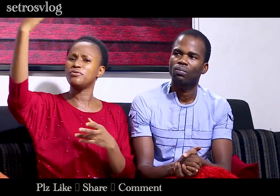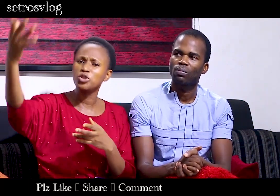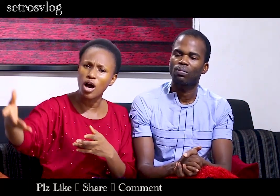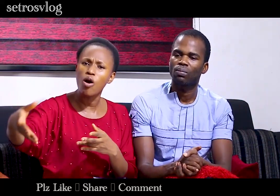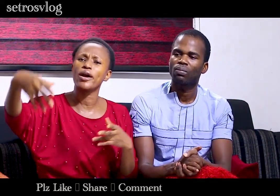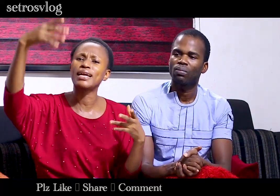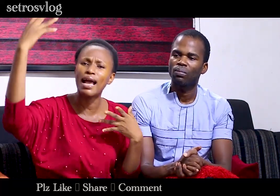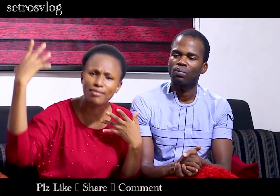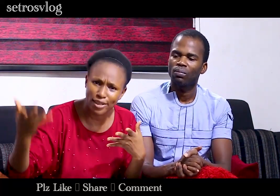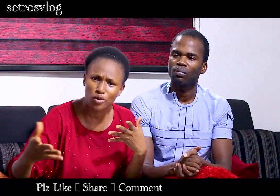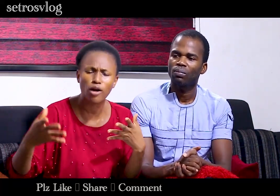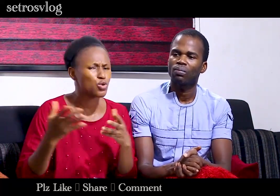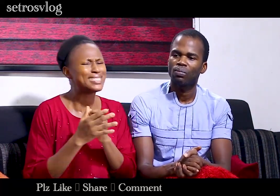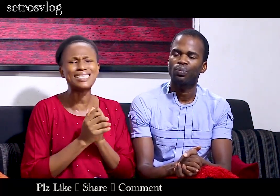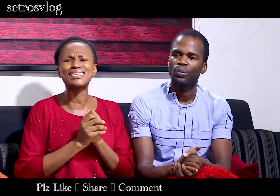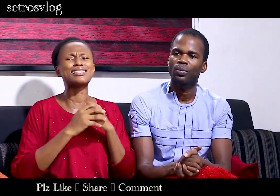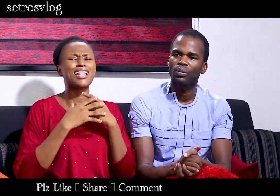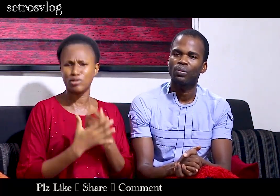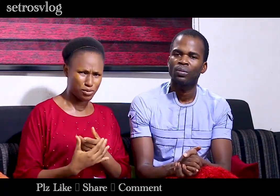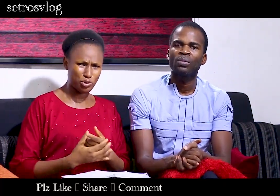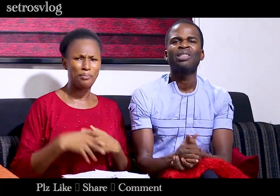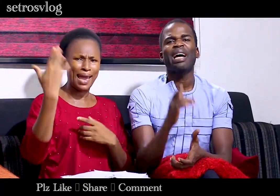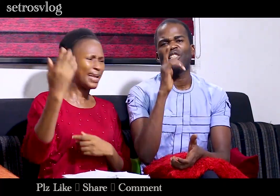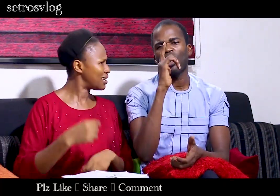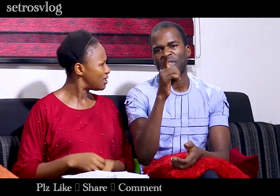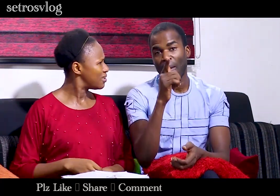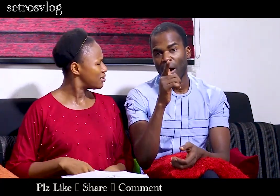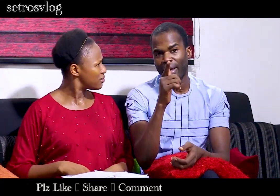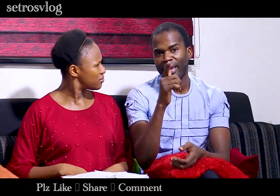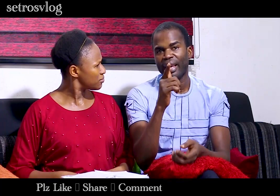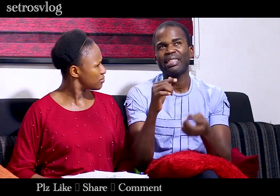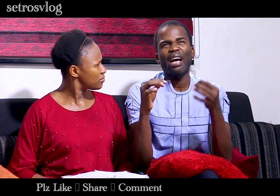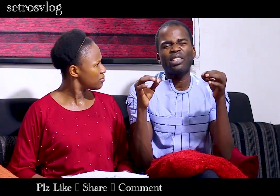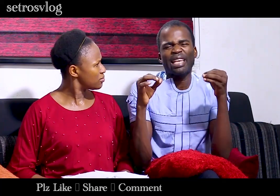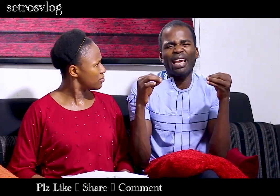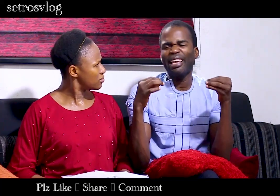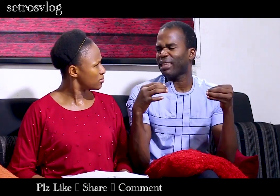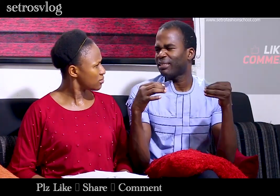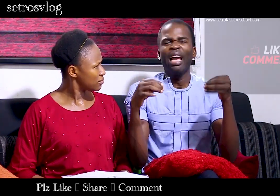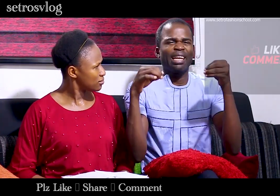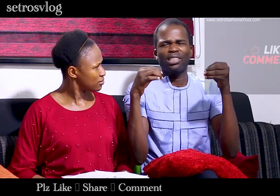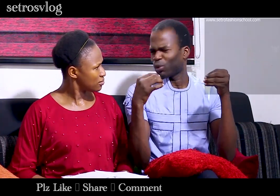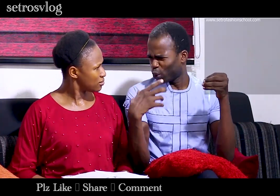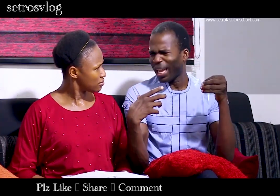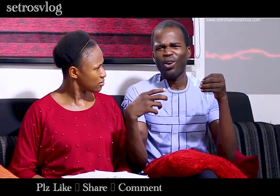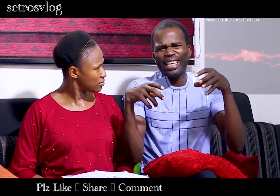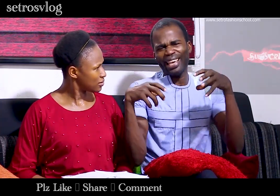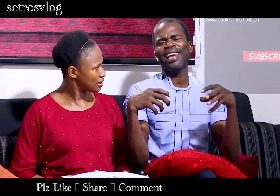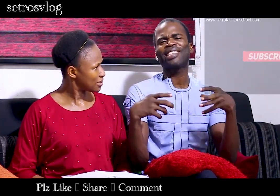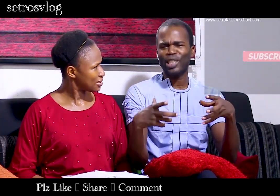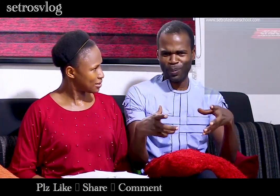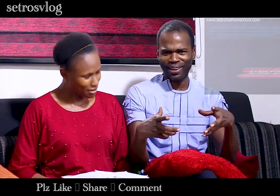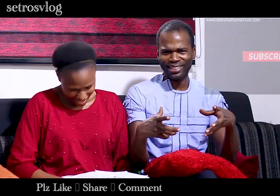There's an individual in Nigeria also. This is laudable, man. There is something about Kenya. They have this Kenya, should I